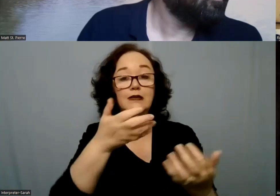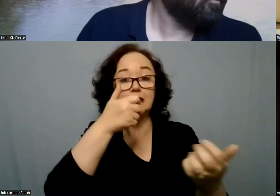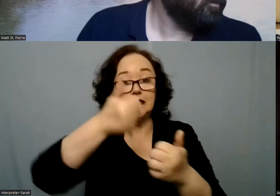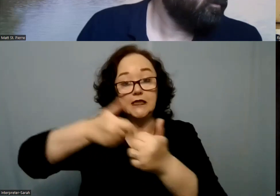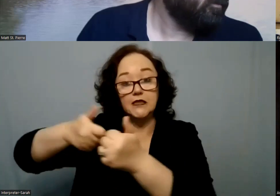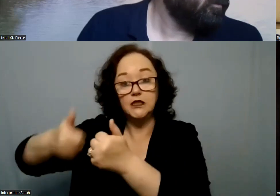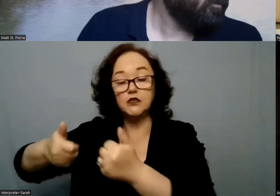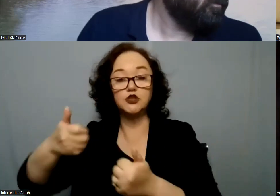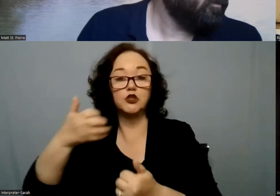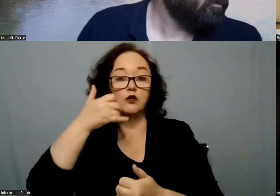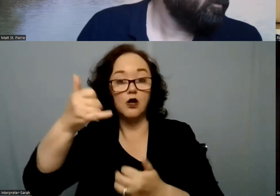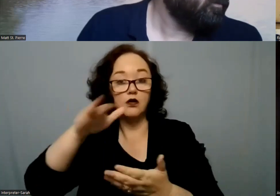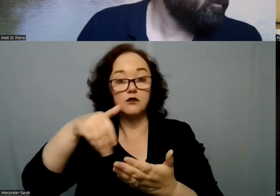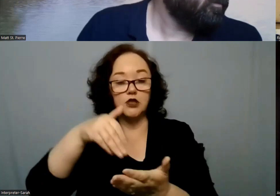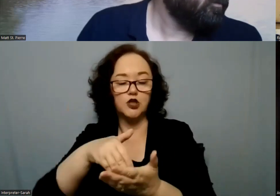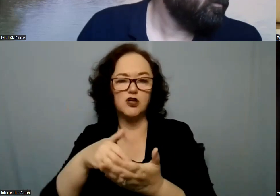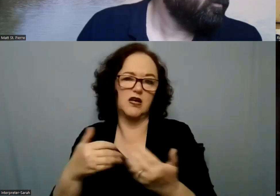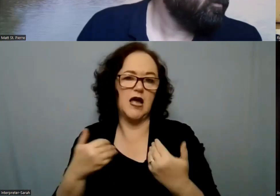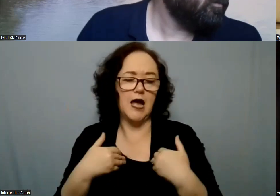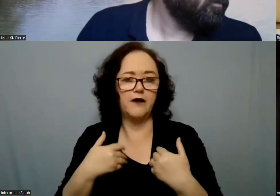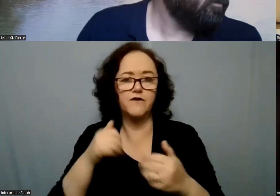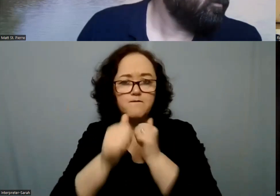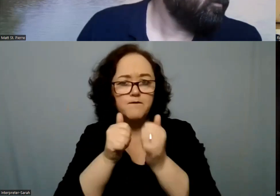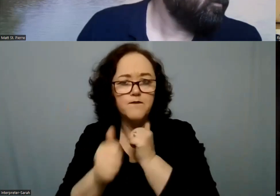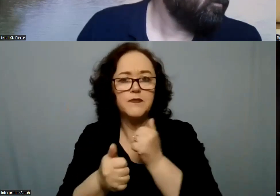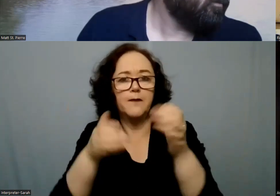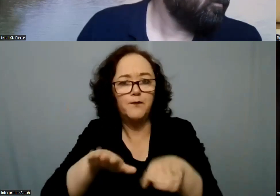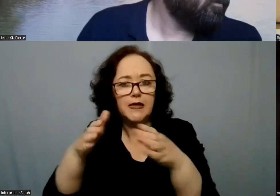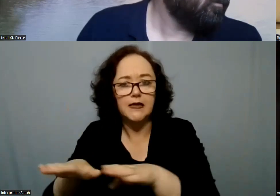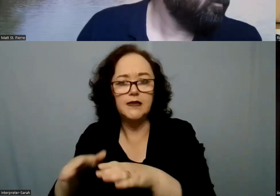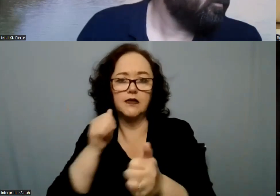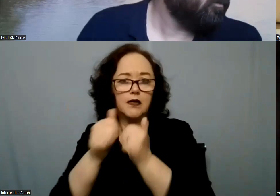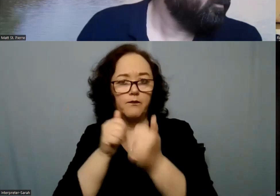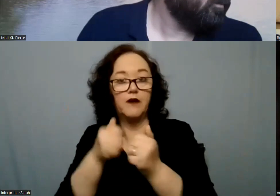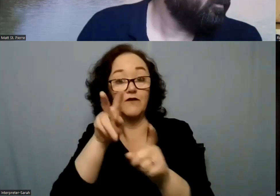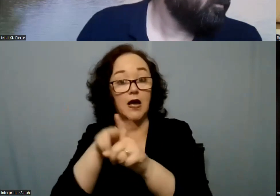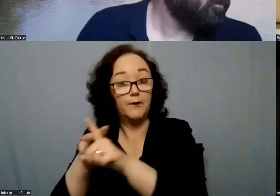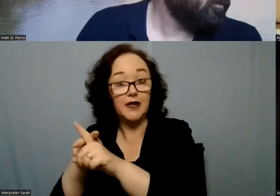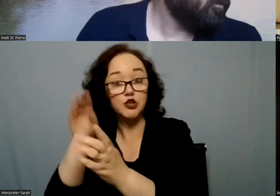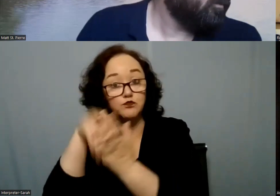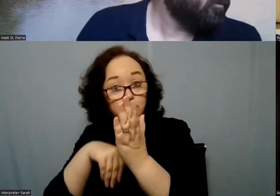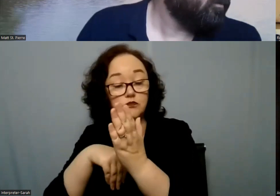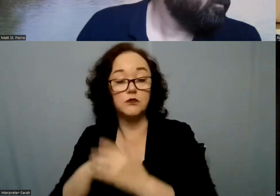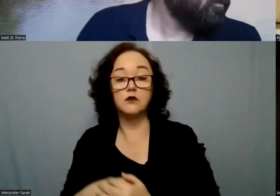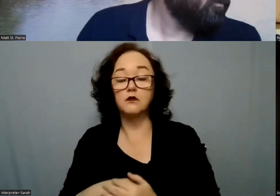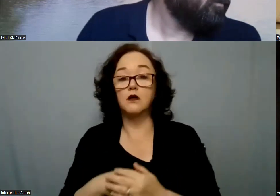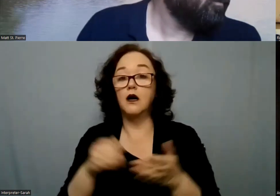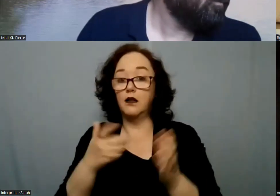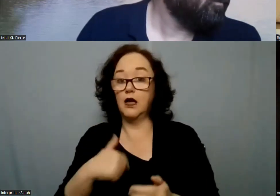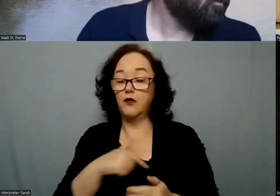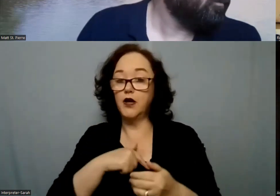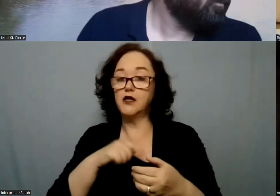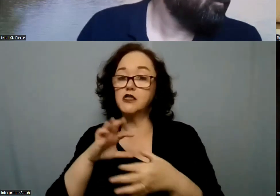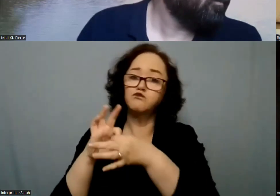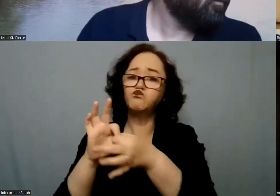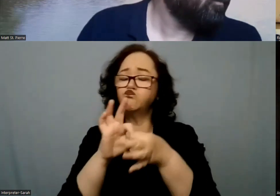a competitive bid process or competitive application. So this allowed us to work together in defining a system of